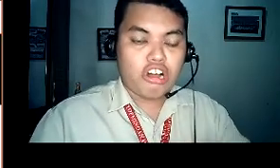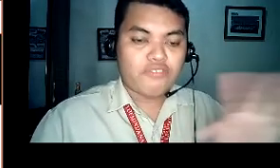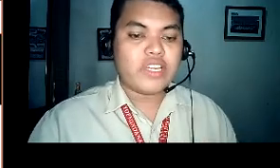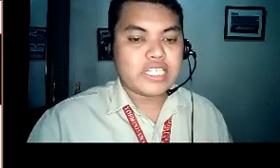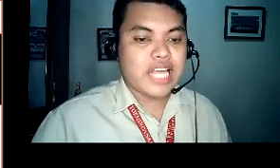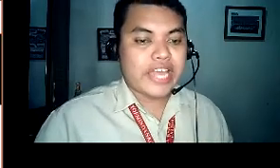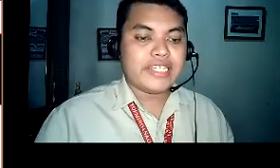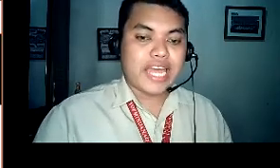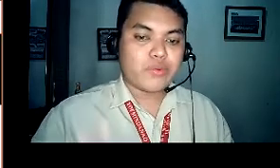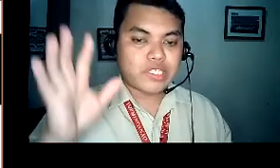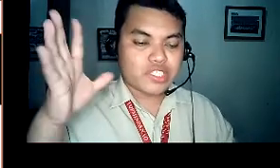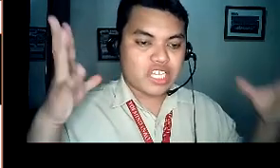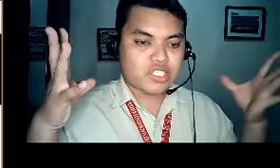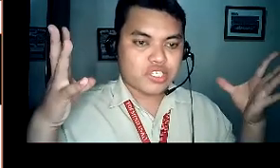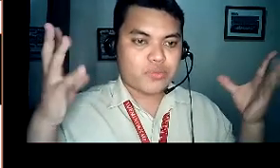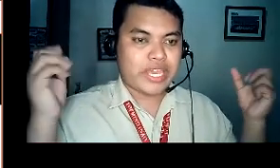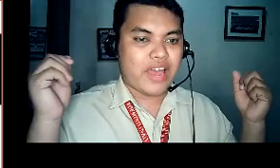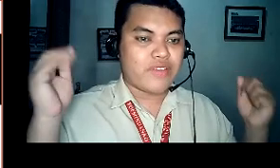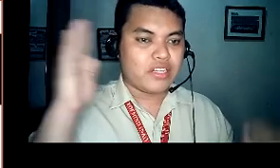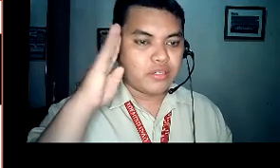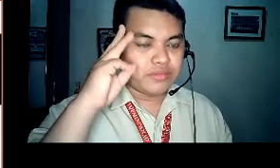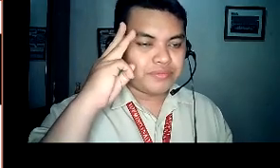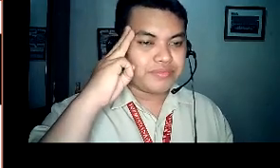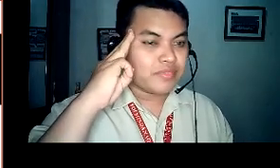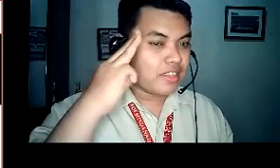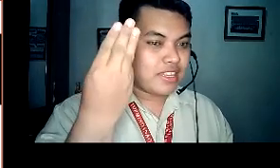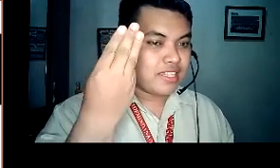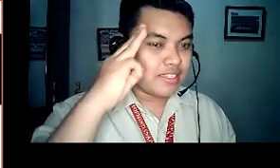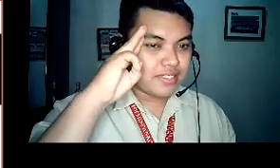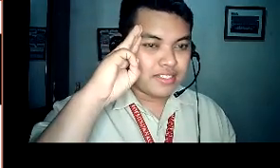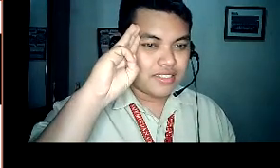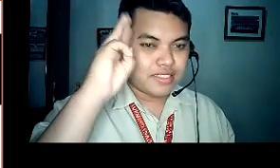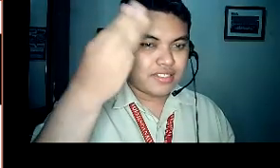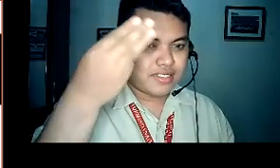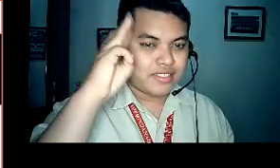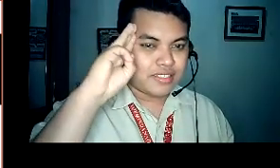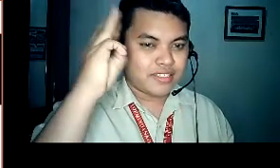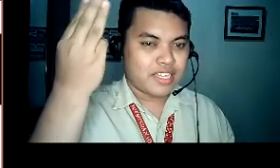example of a sign language gesture. We have hello,